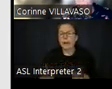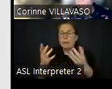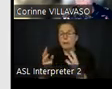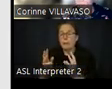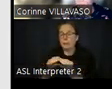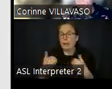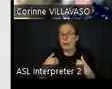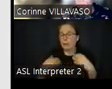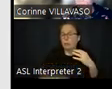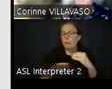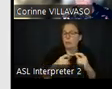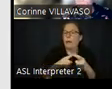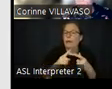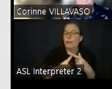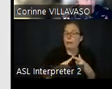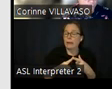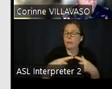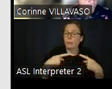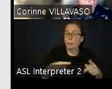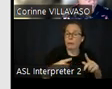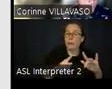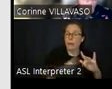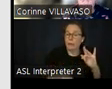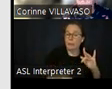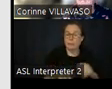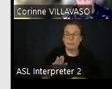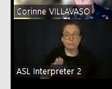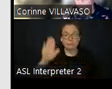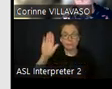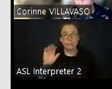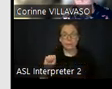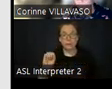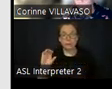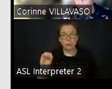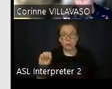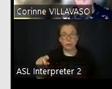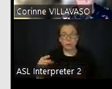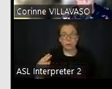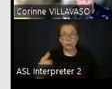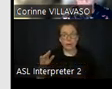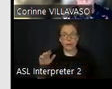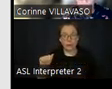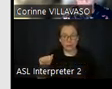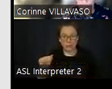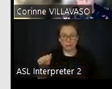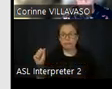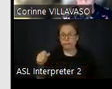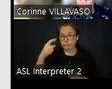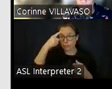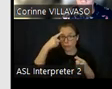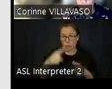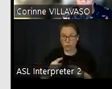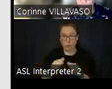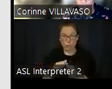Thank you, staff. Commissioner Sophia? I just wanted to just agree with that comment